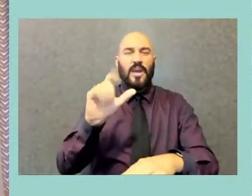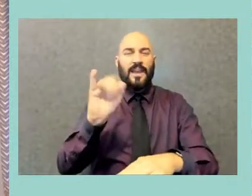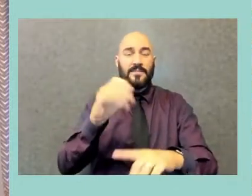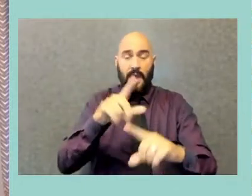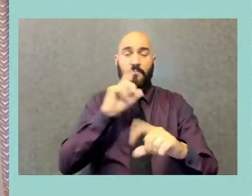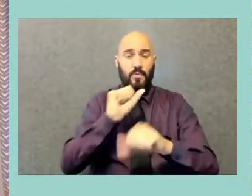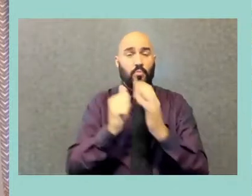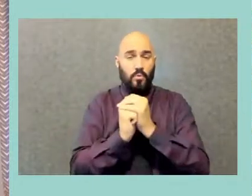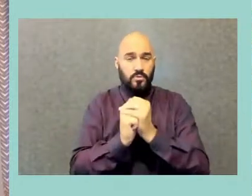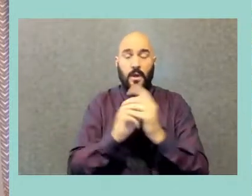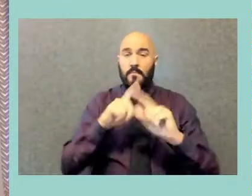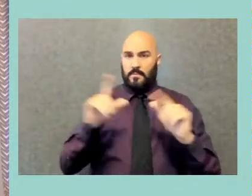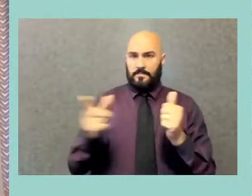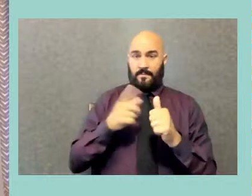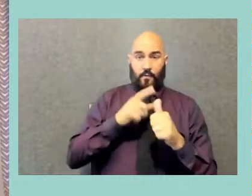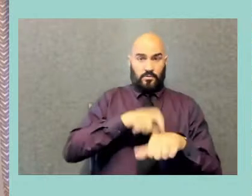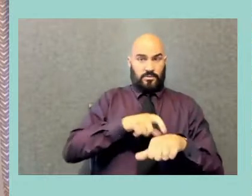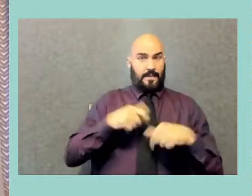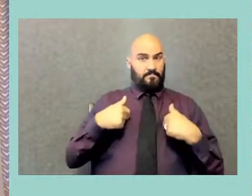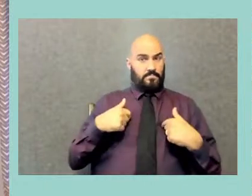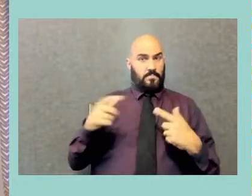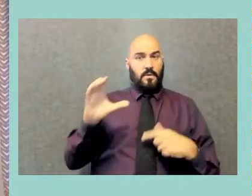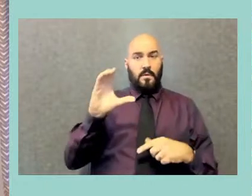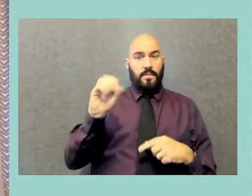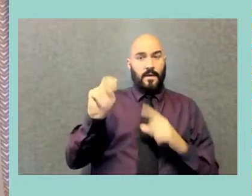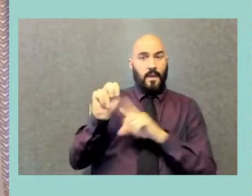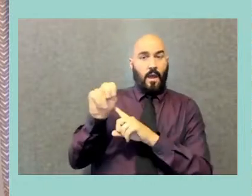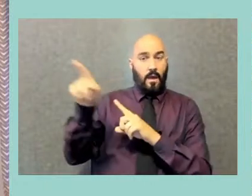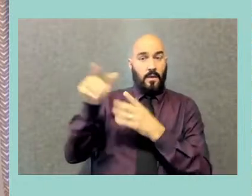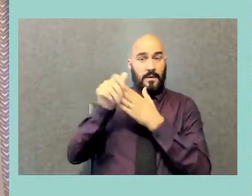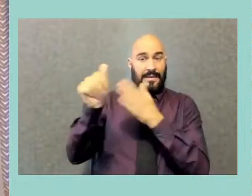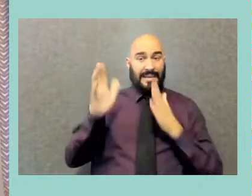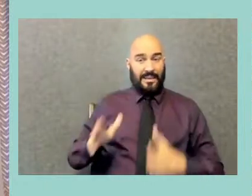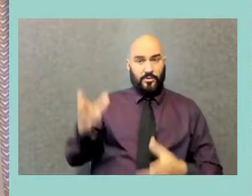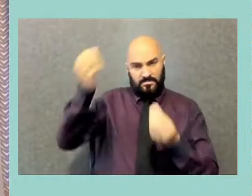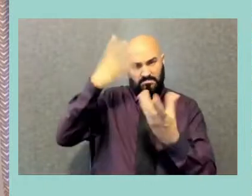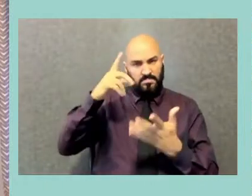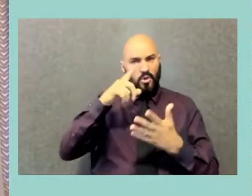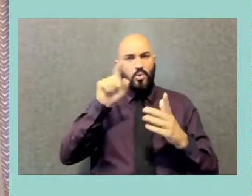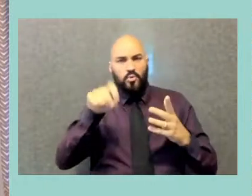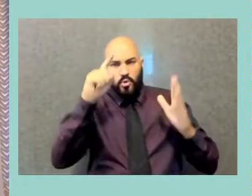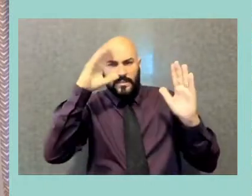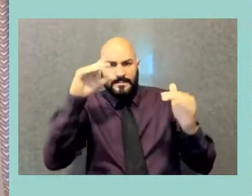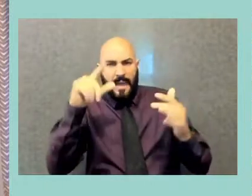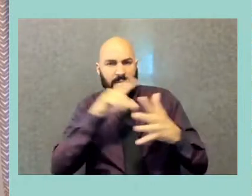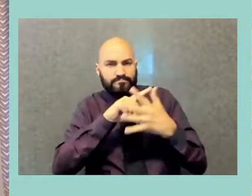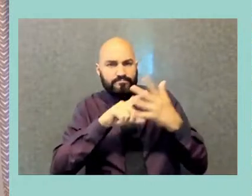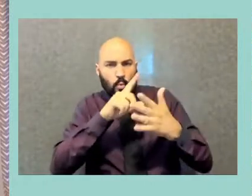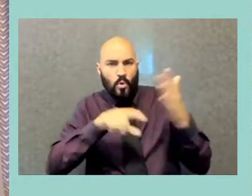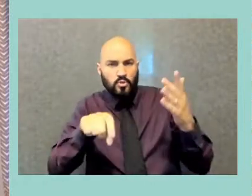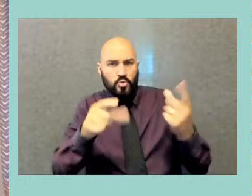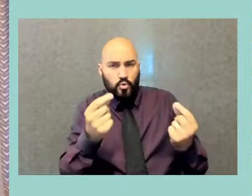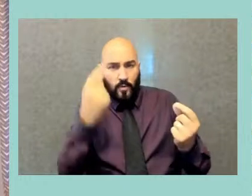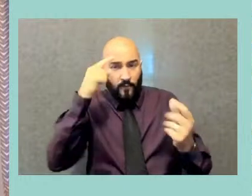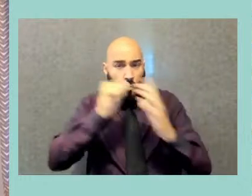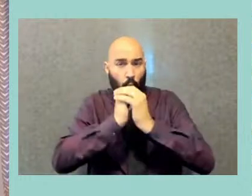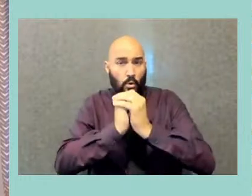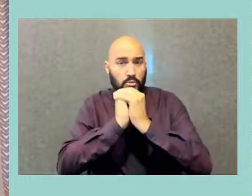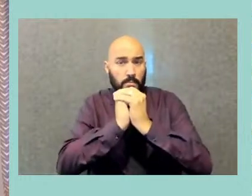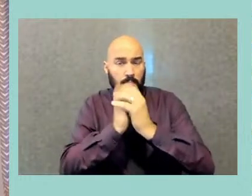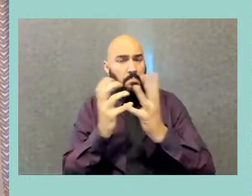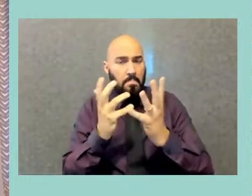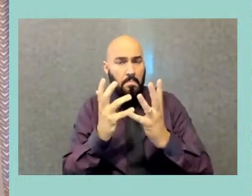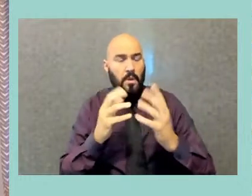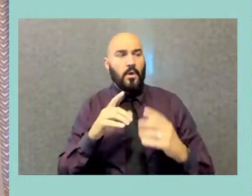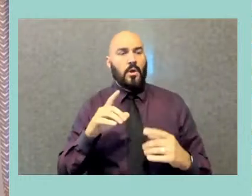basic idea of what to expect. They told us that worship could be meaningful to people and that it was important to respect